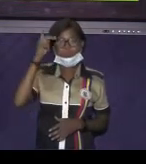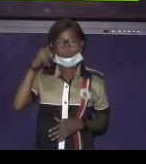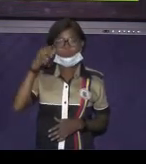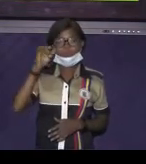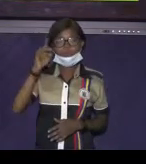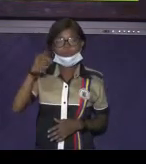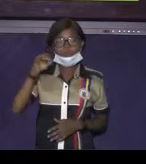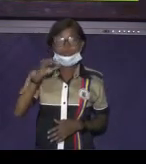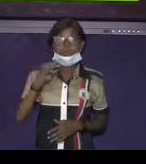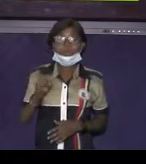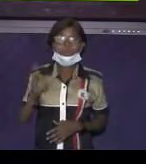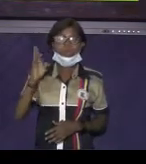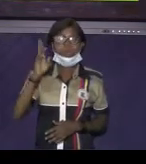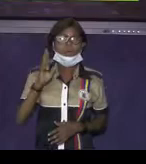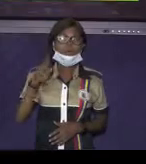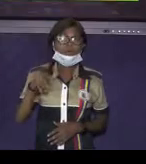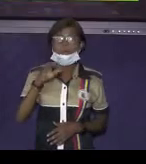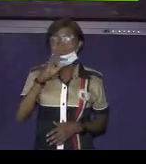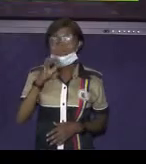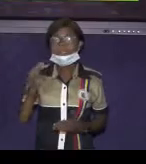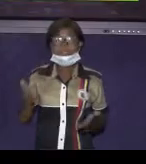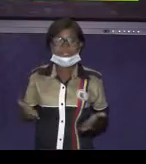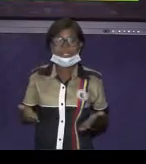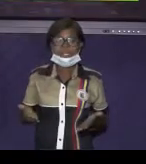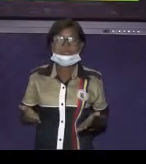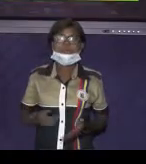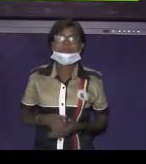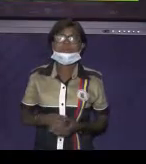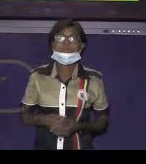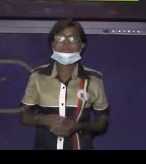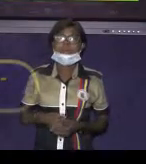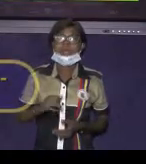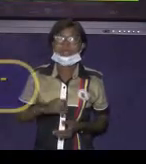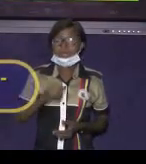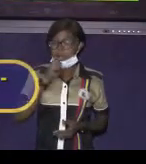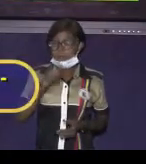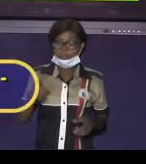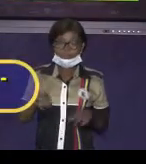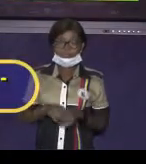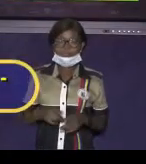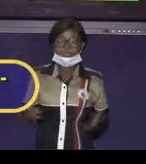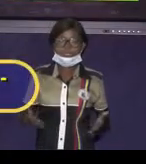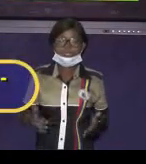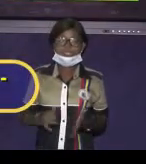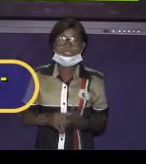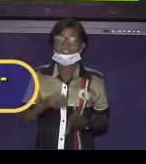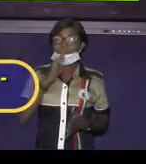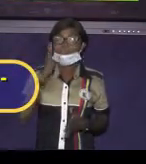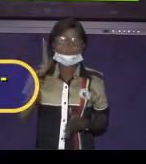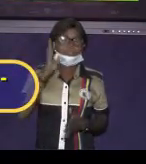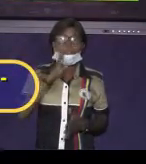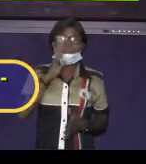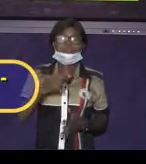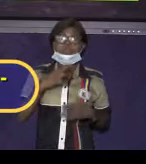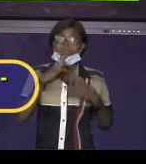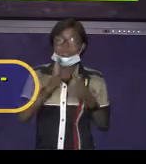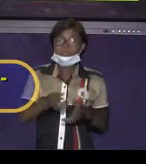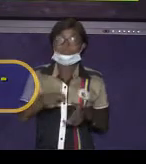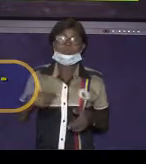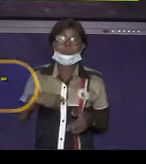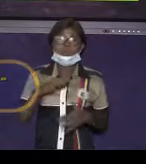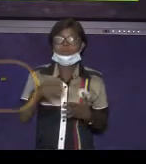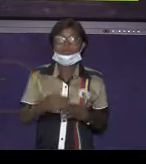Popo. Uncle Popo is here. Good, I am also here. That's your response. We are